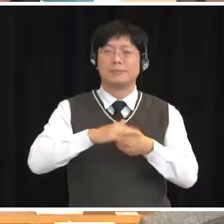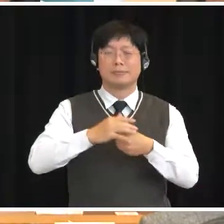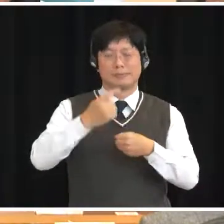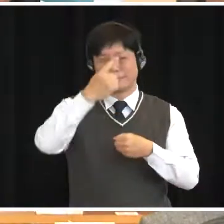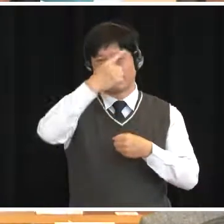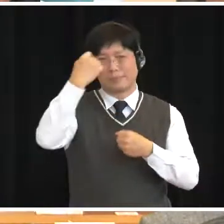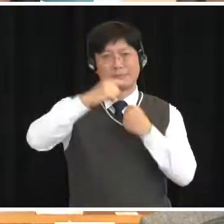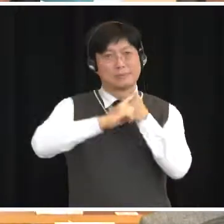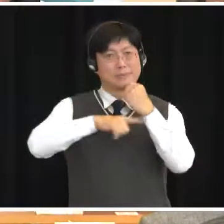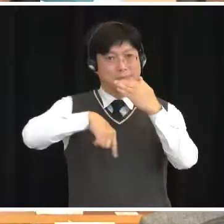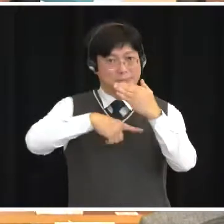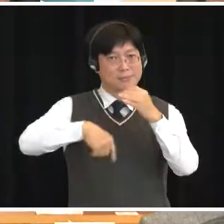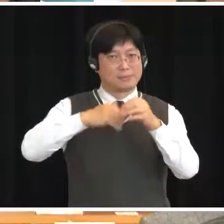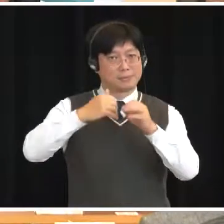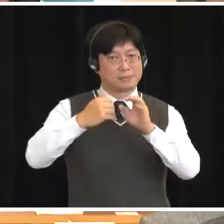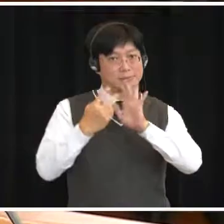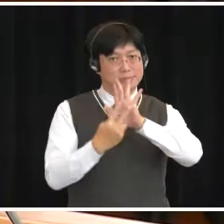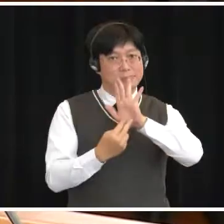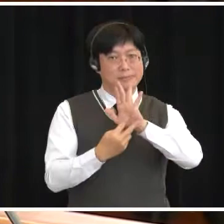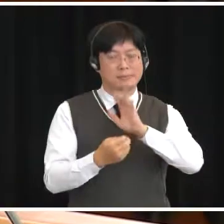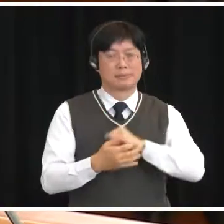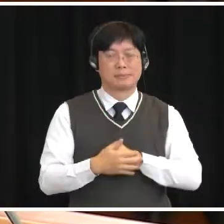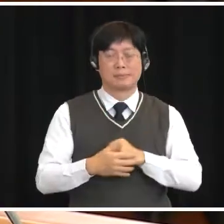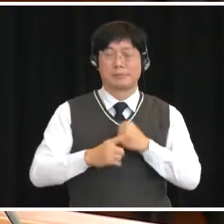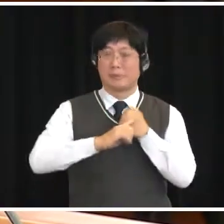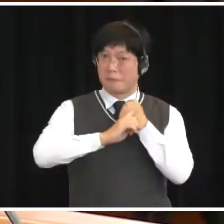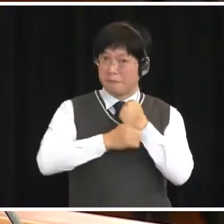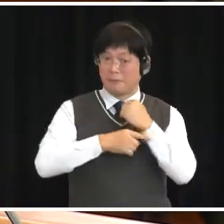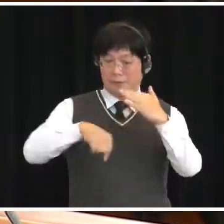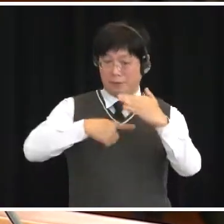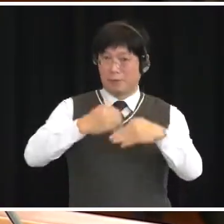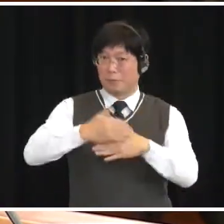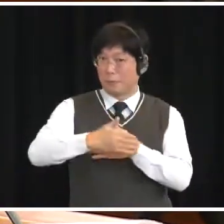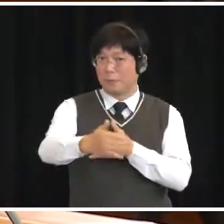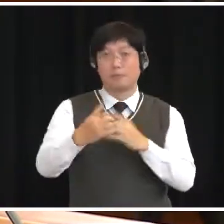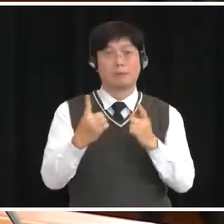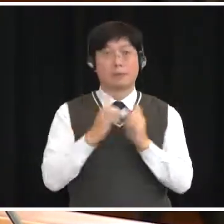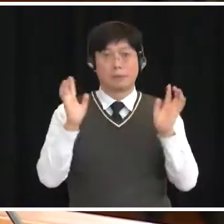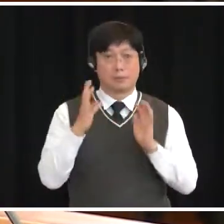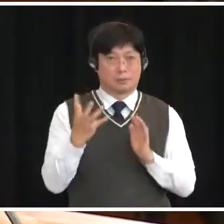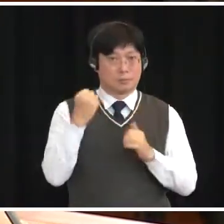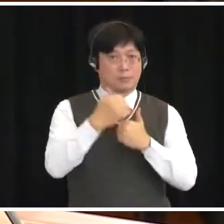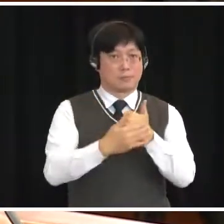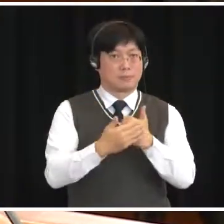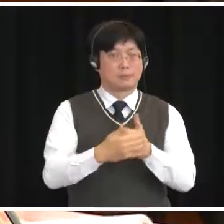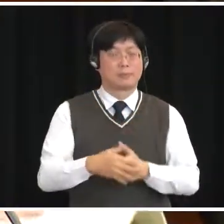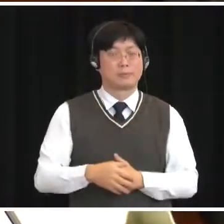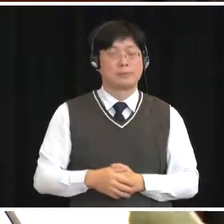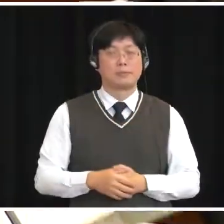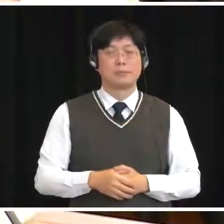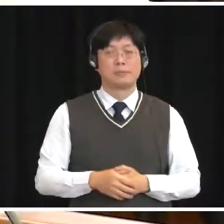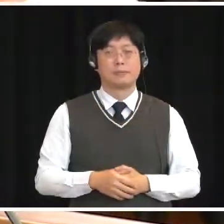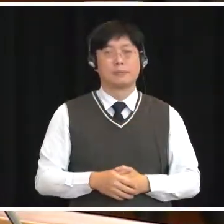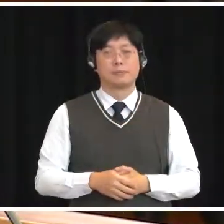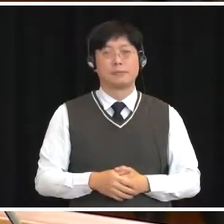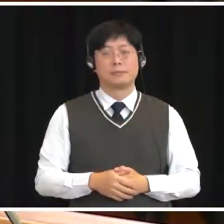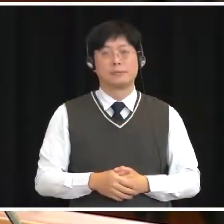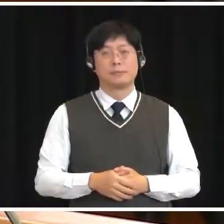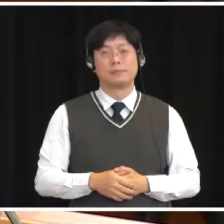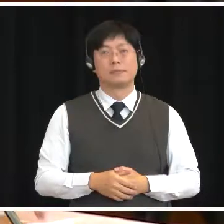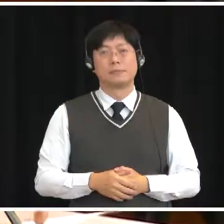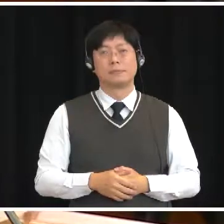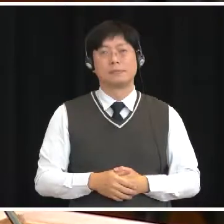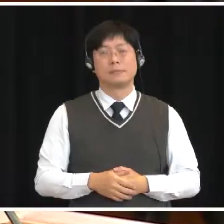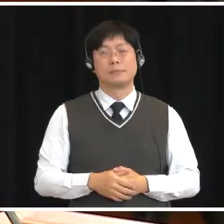Okay, next, well, on behalf of the Judicial Yuan, I would like to talk about how children's rights are protected in courts